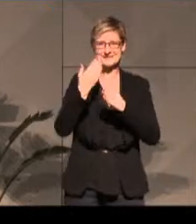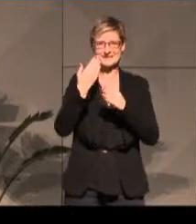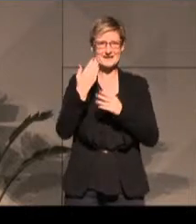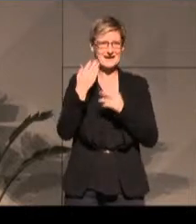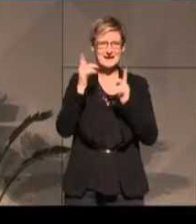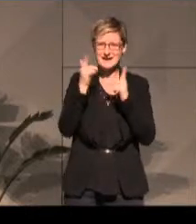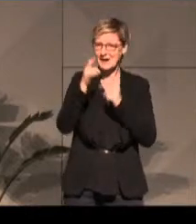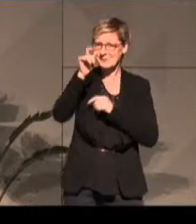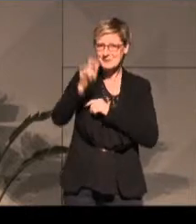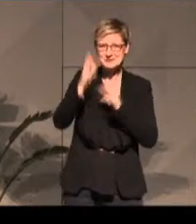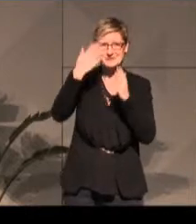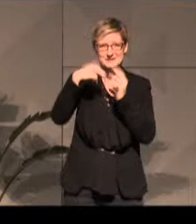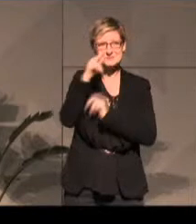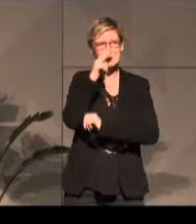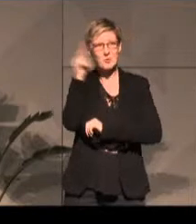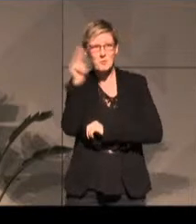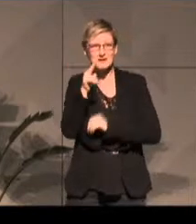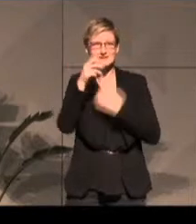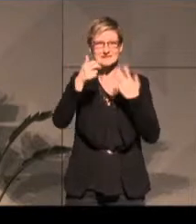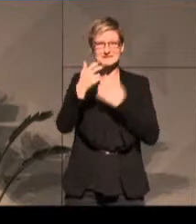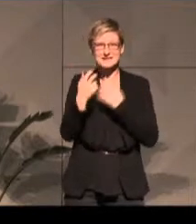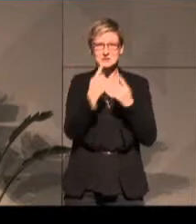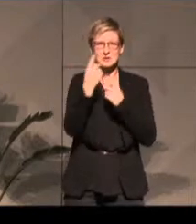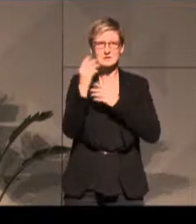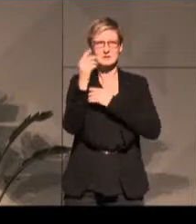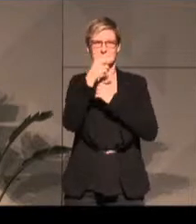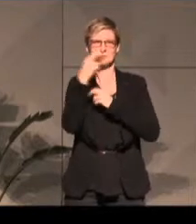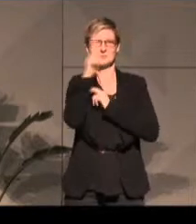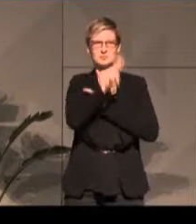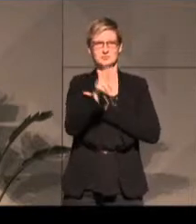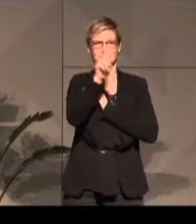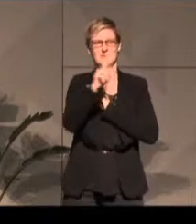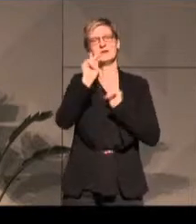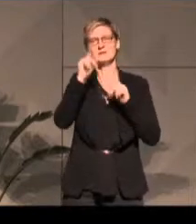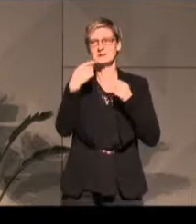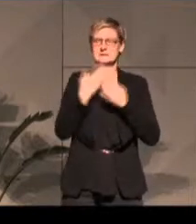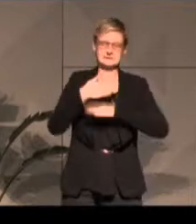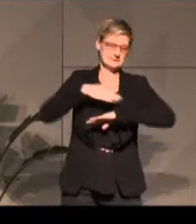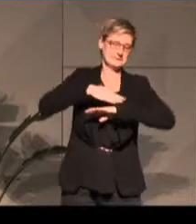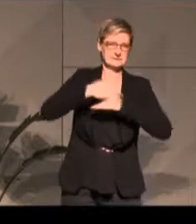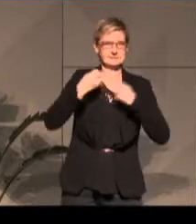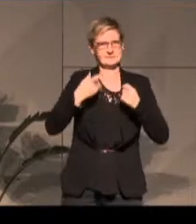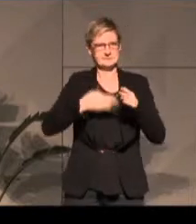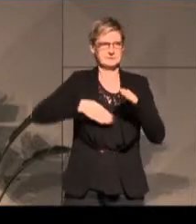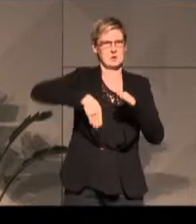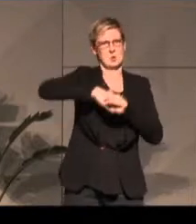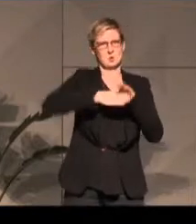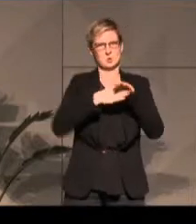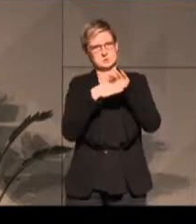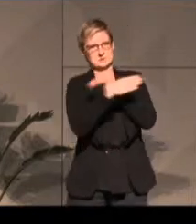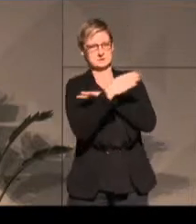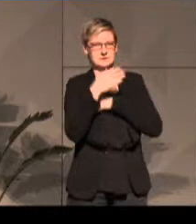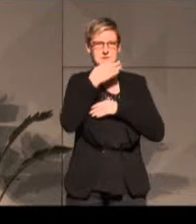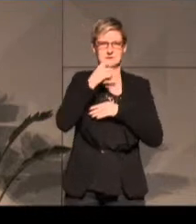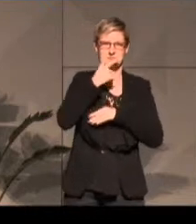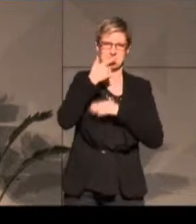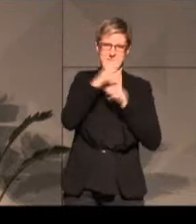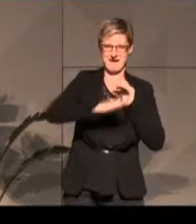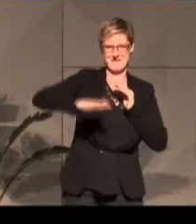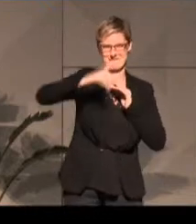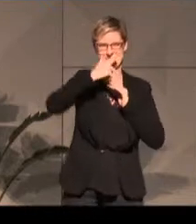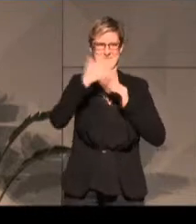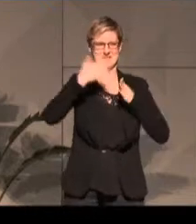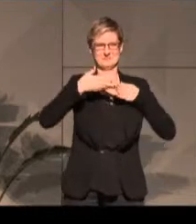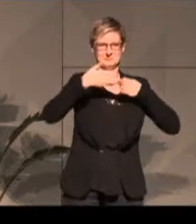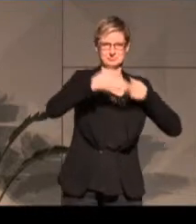ever saw that before. It's the only sunset for a year, and we weren't there either because we had to go back to